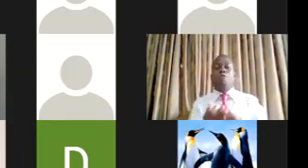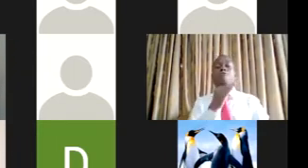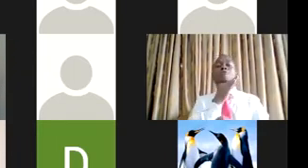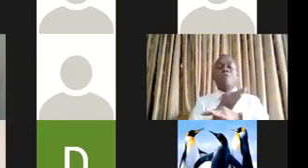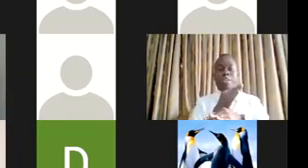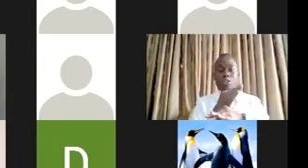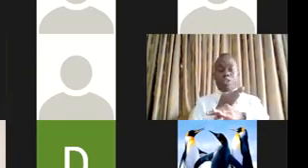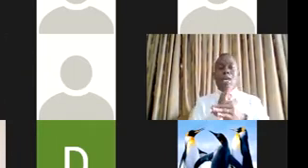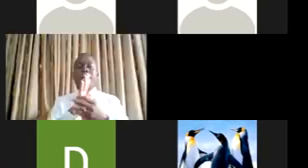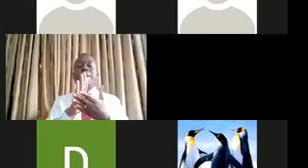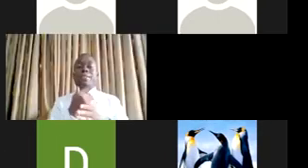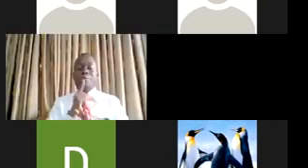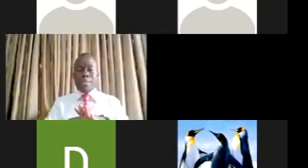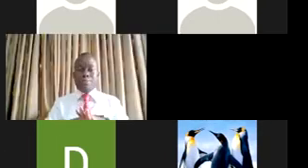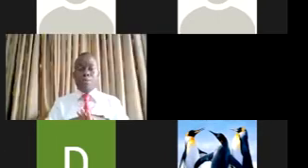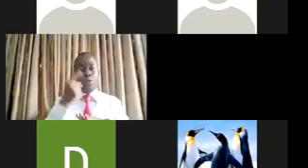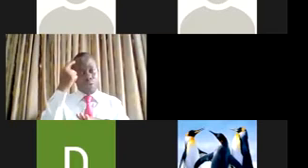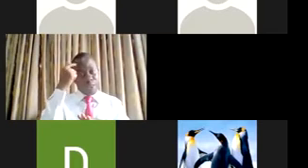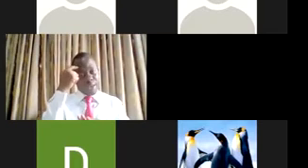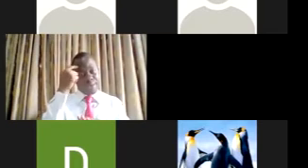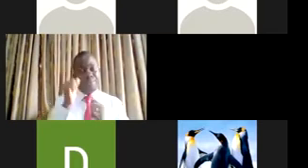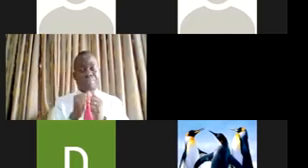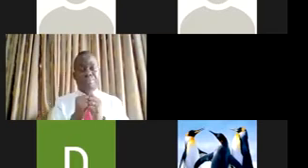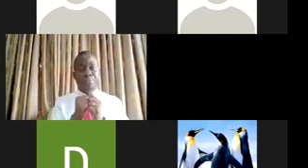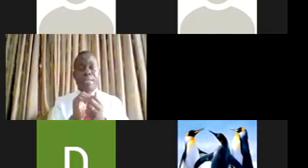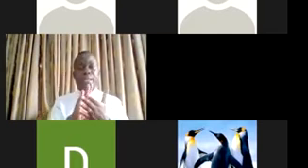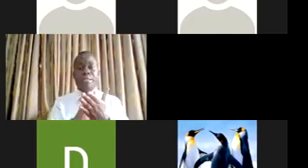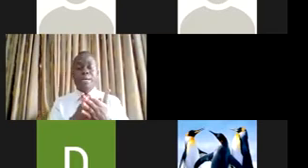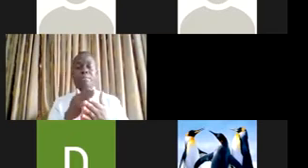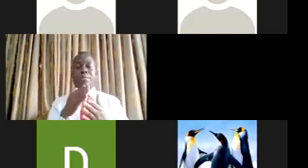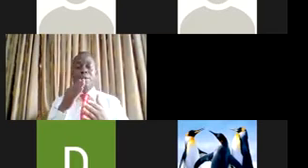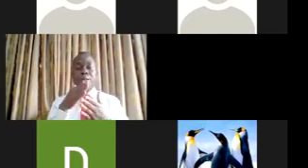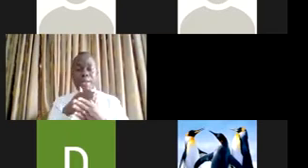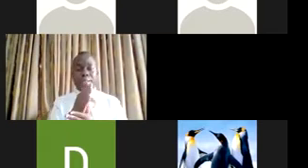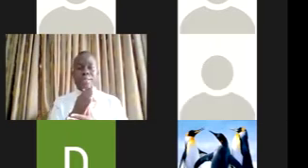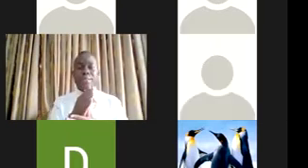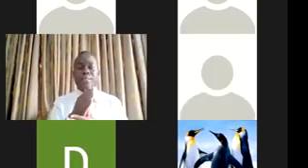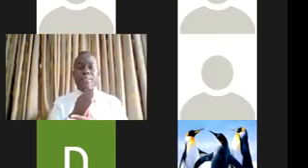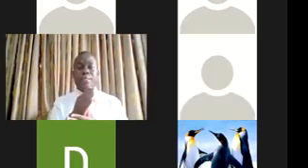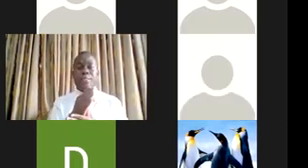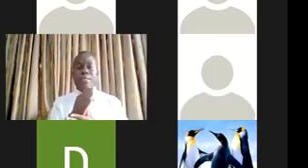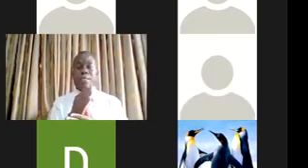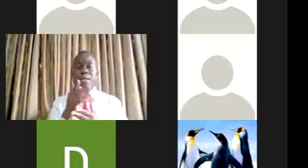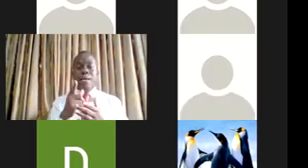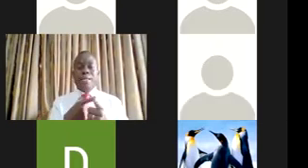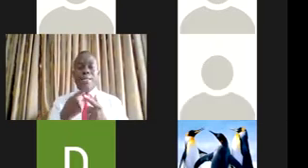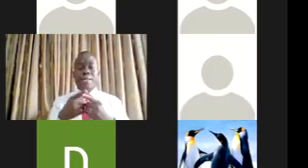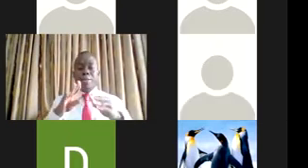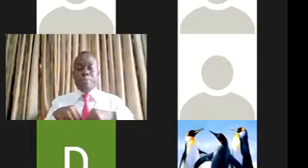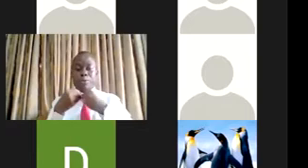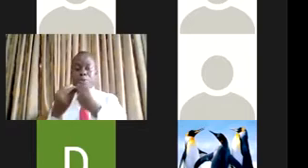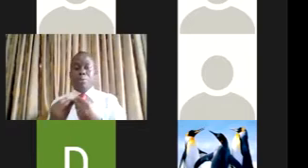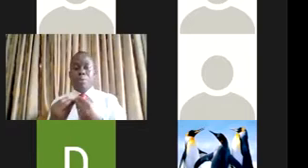sometimes end up finding that certain rights then impose obligations, so that